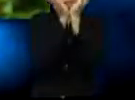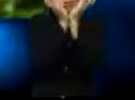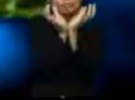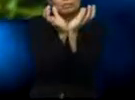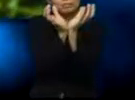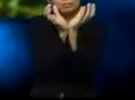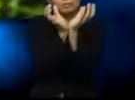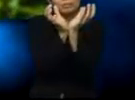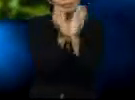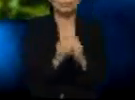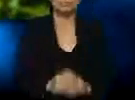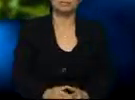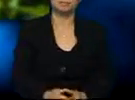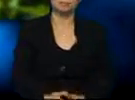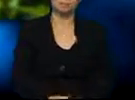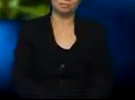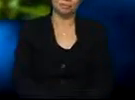blooms.